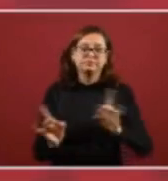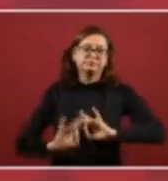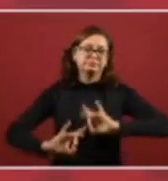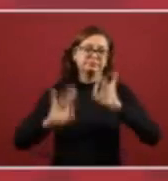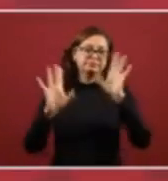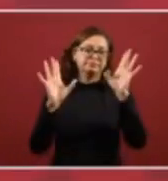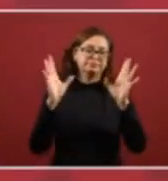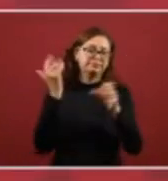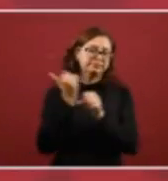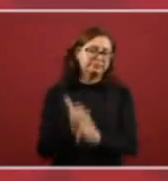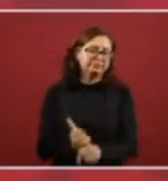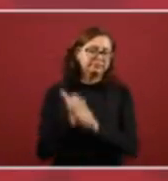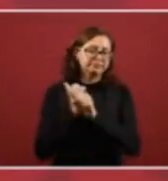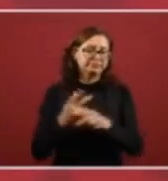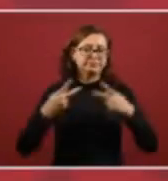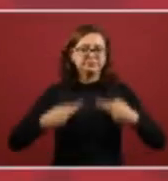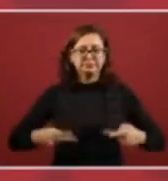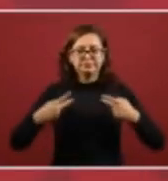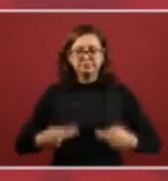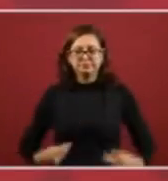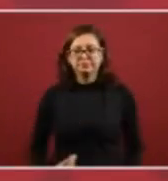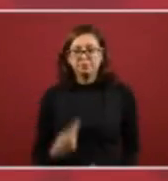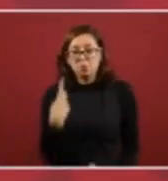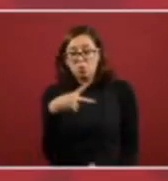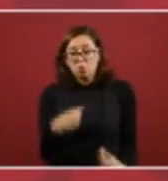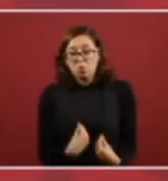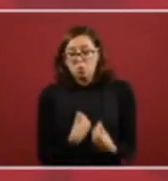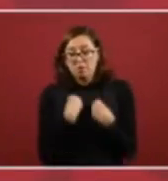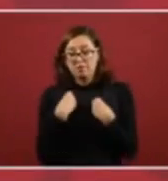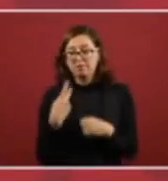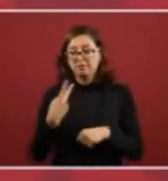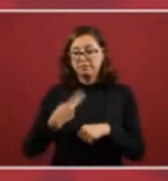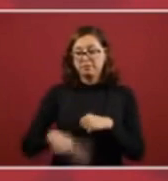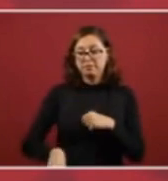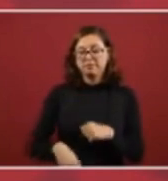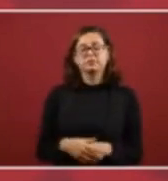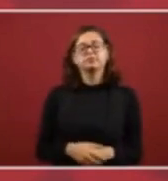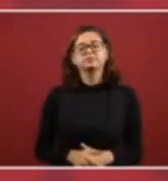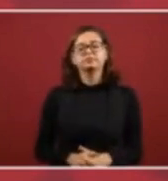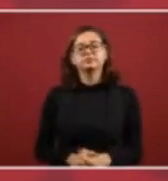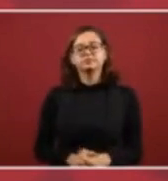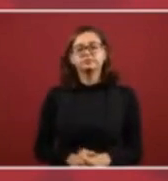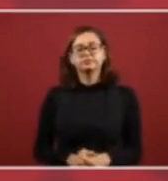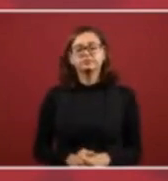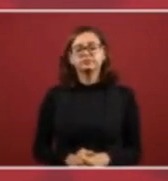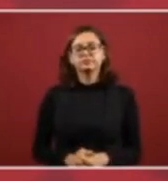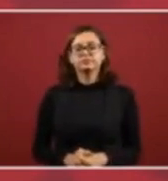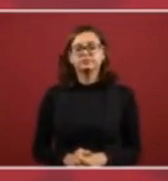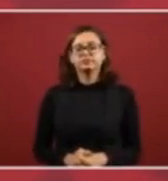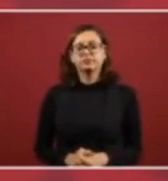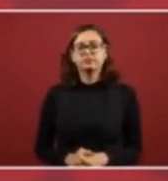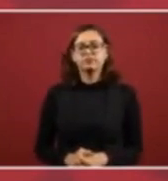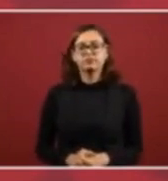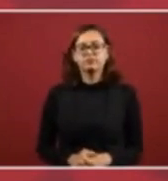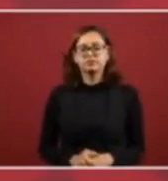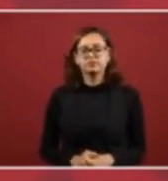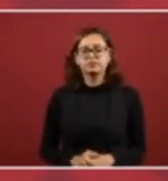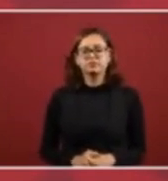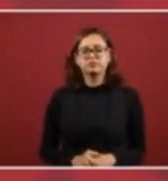risk the life of the people. And I would like that first